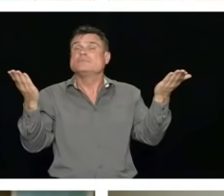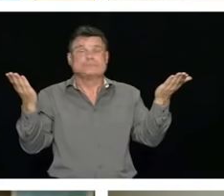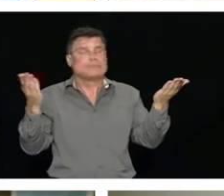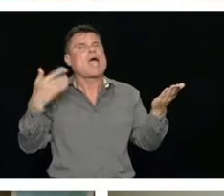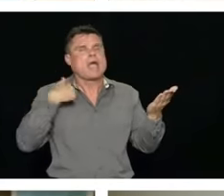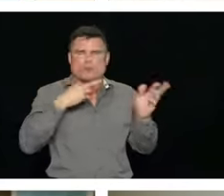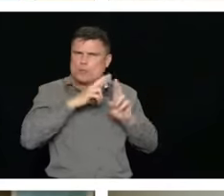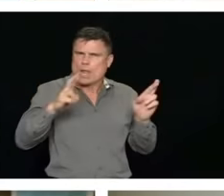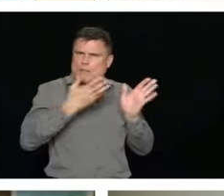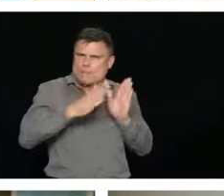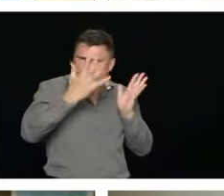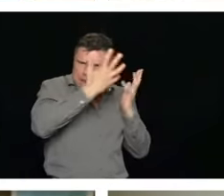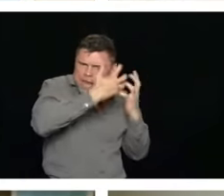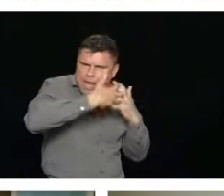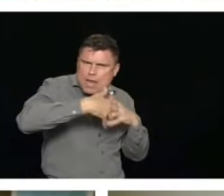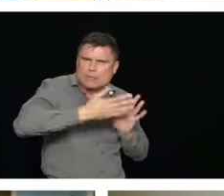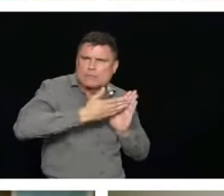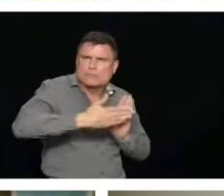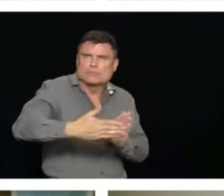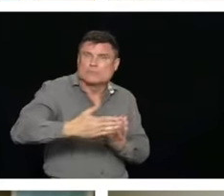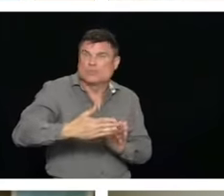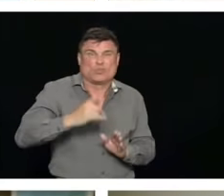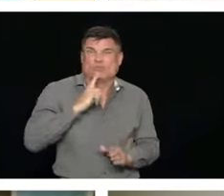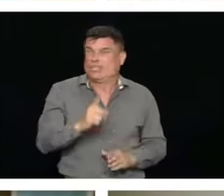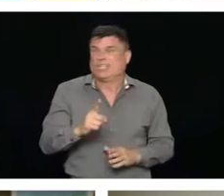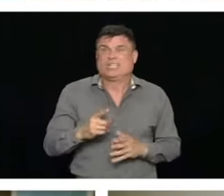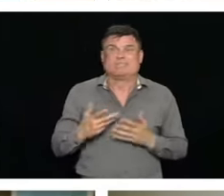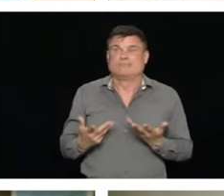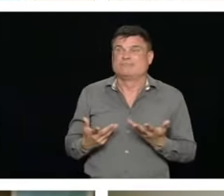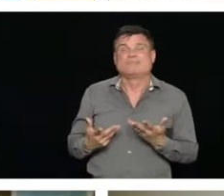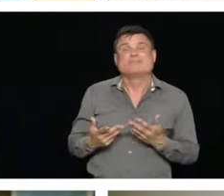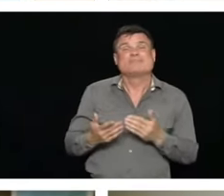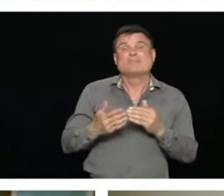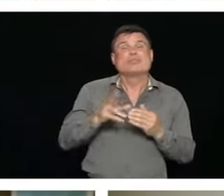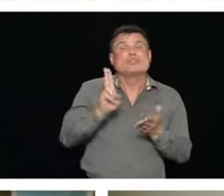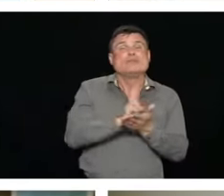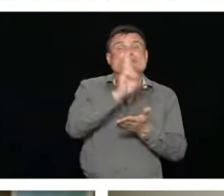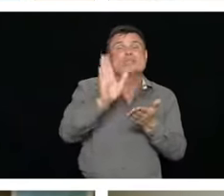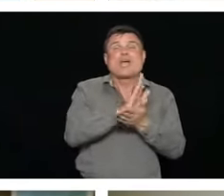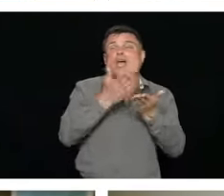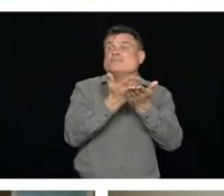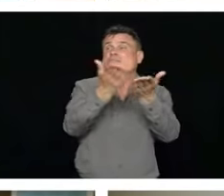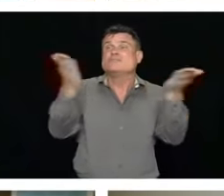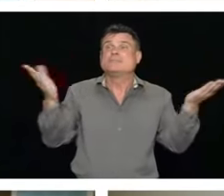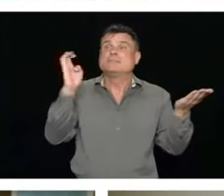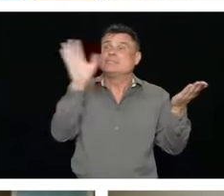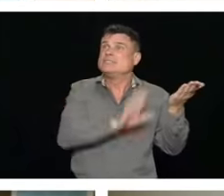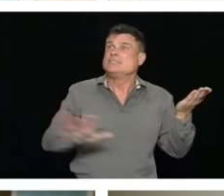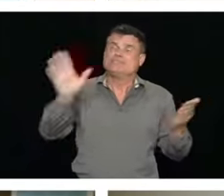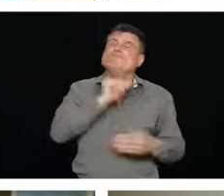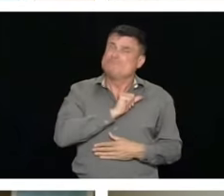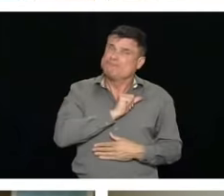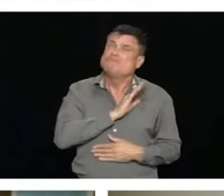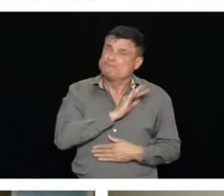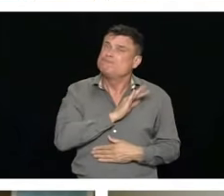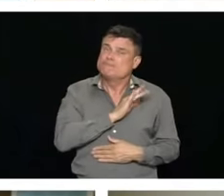into university or college. In this situation, even more so, the communication has been stellar. So I hope that's the